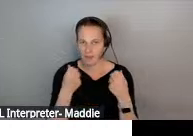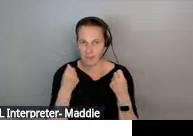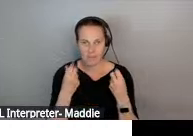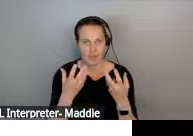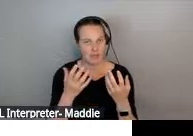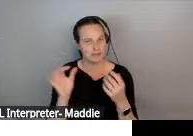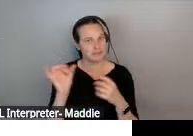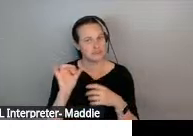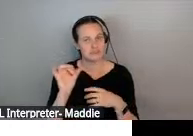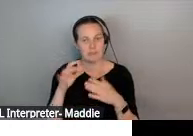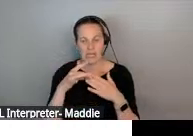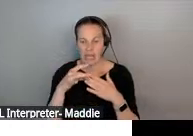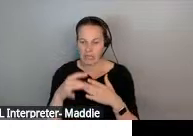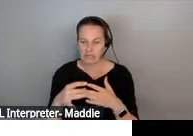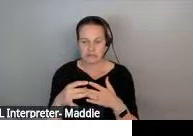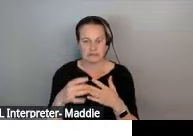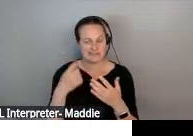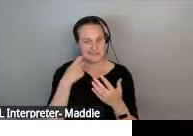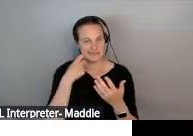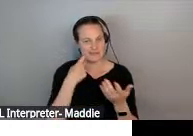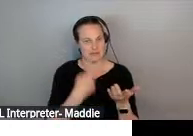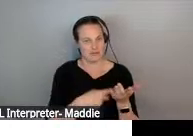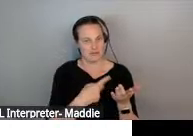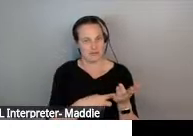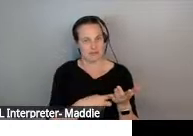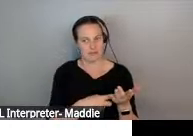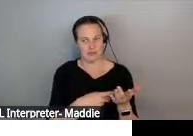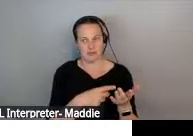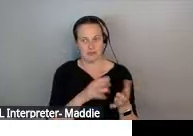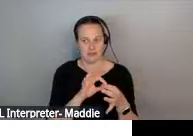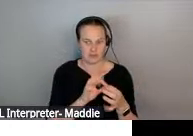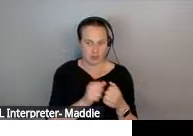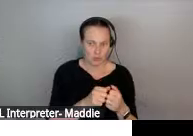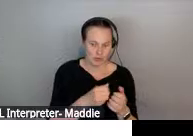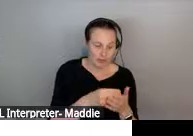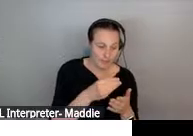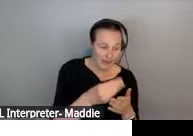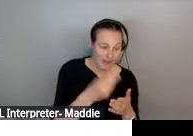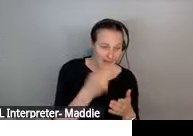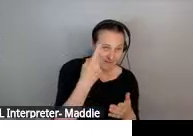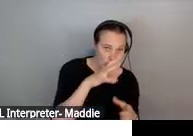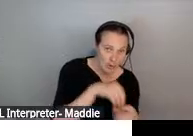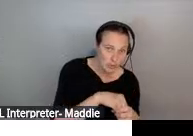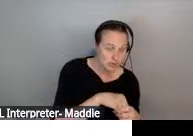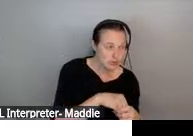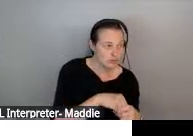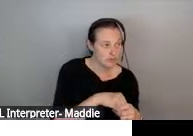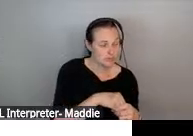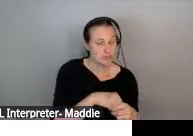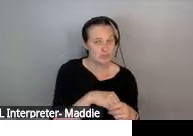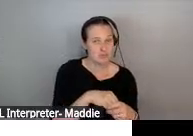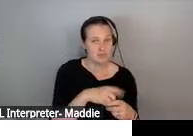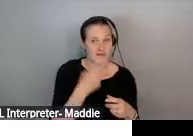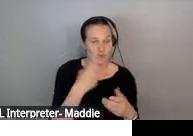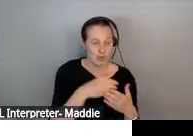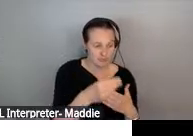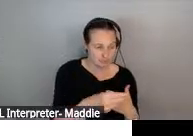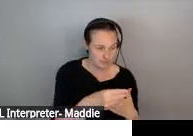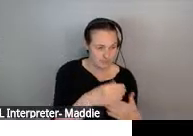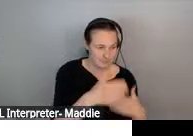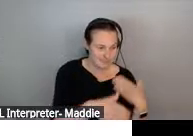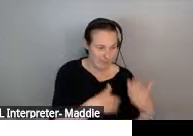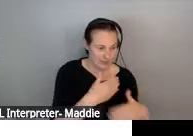of guidance that was just discussed about buying for inclusion in the procurement space and then